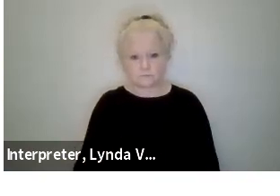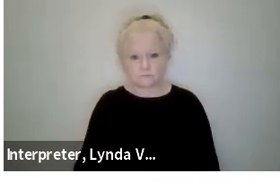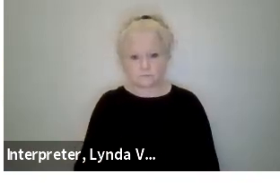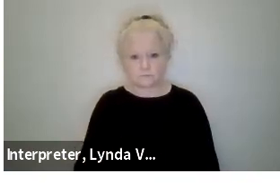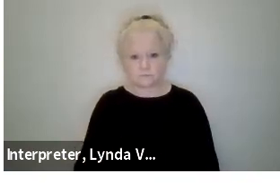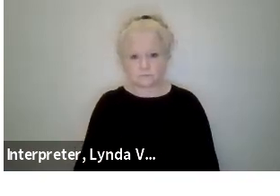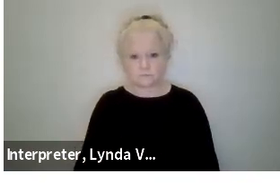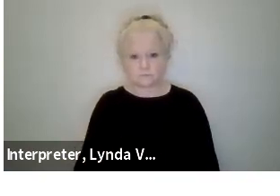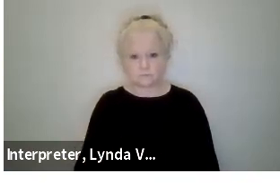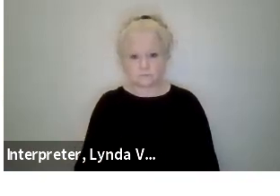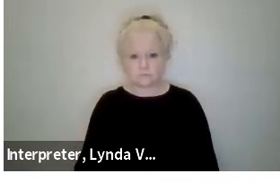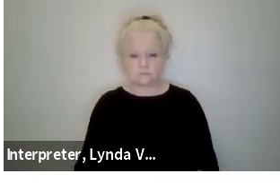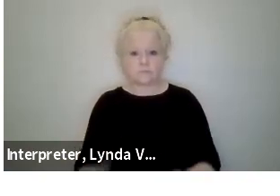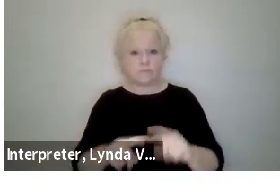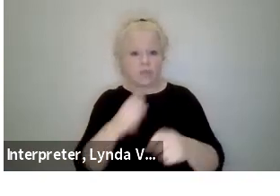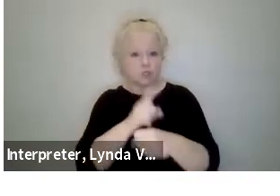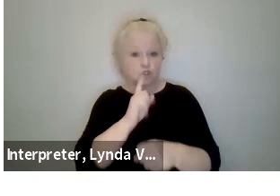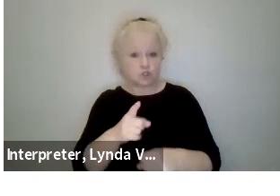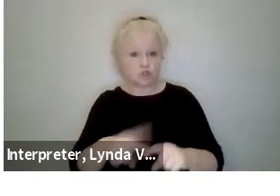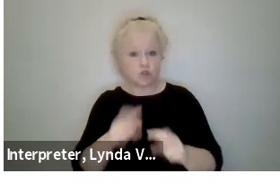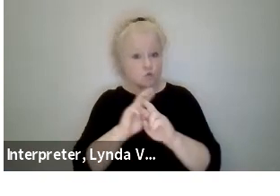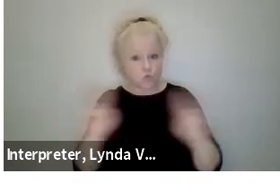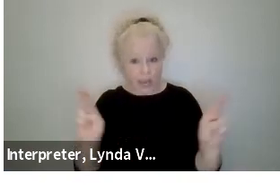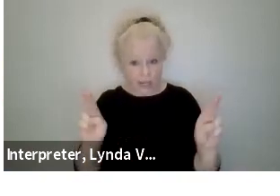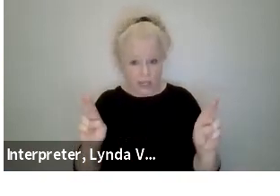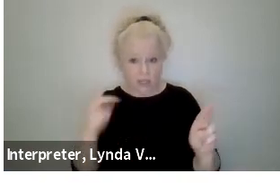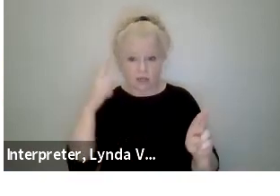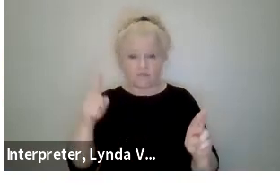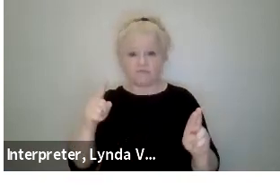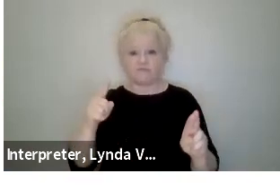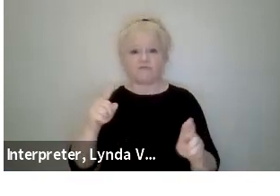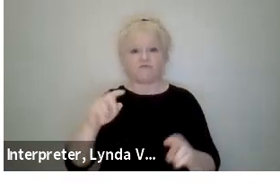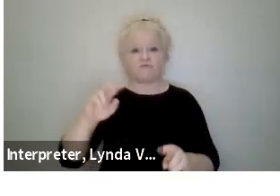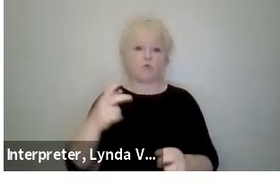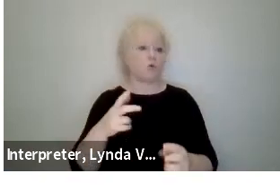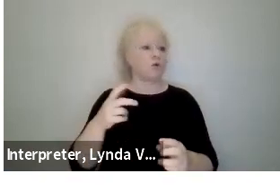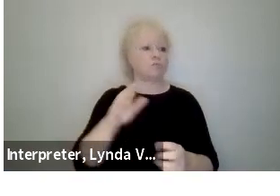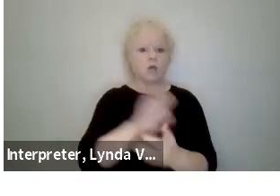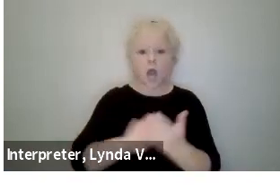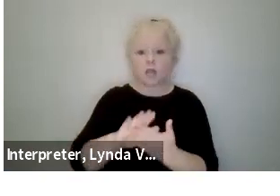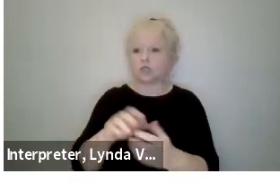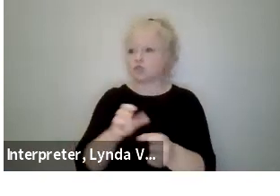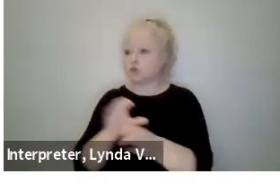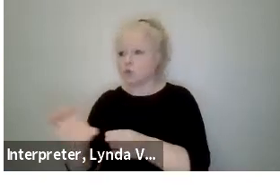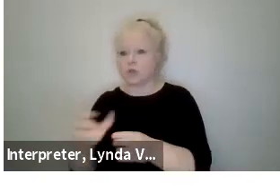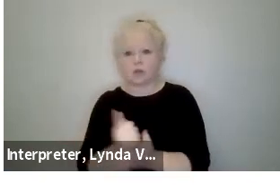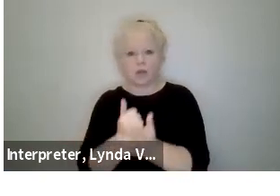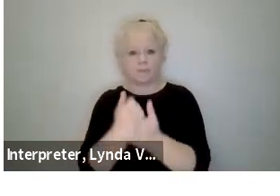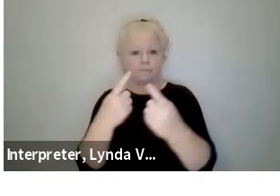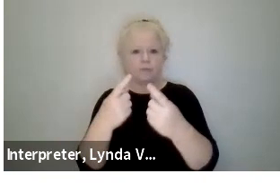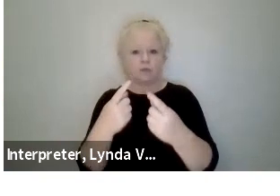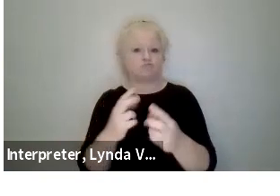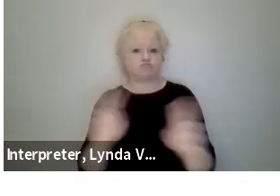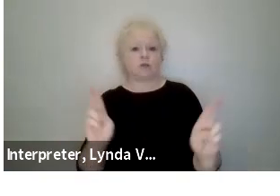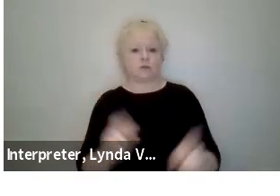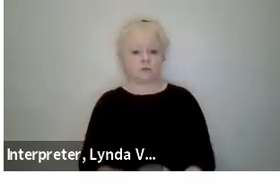youth with disabilities and making sure that they're ready for post-secondary education or a career. Some of the